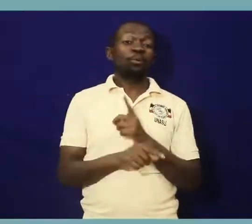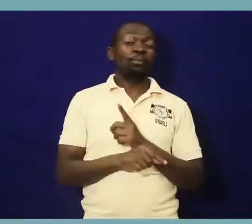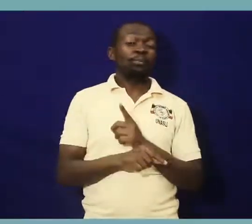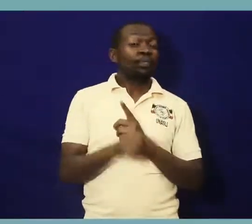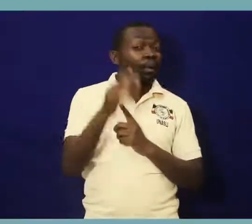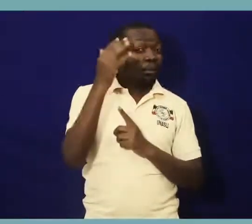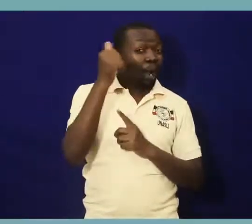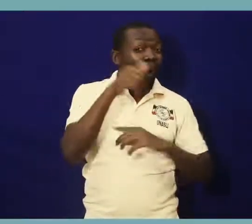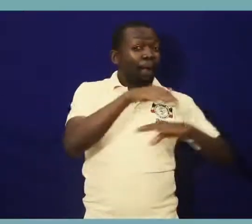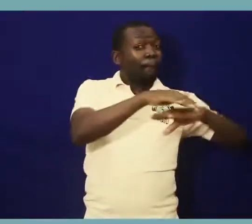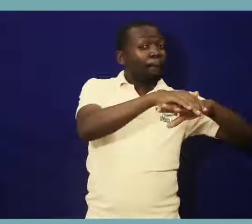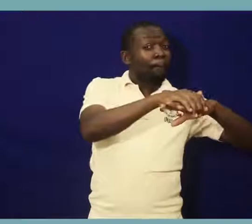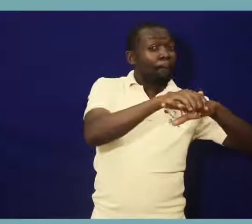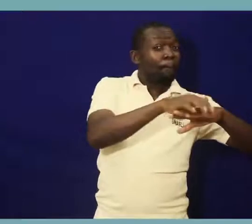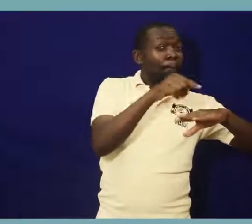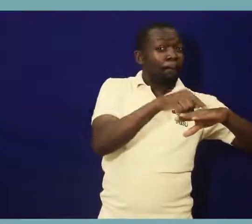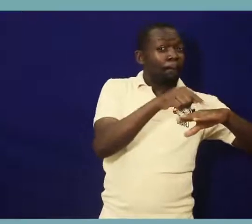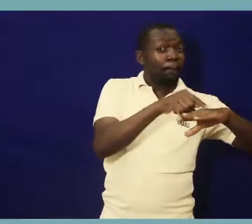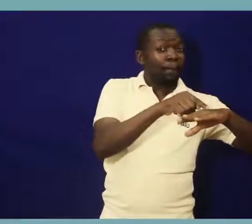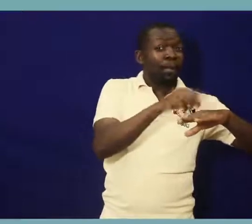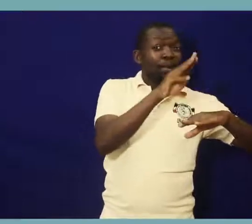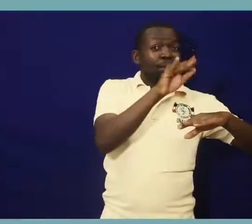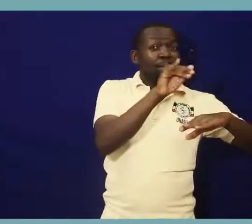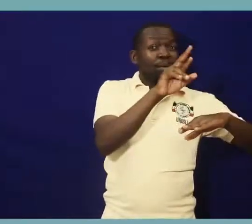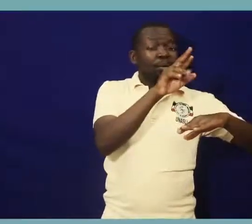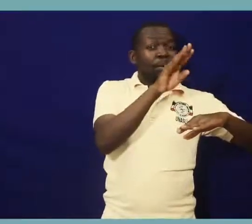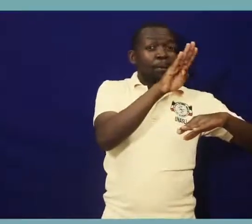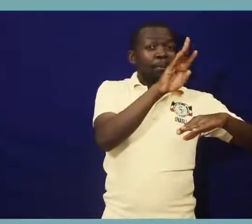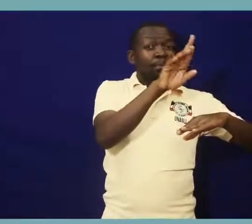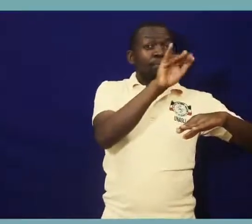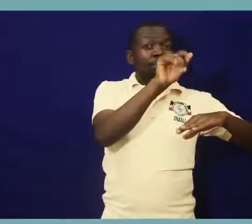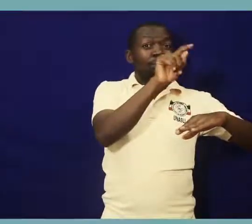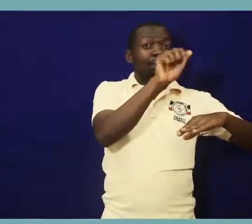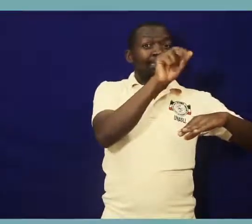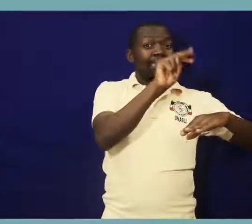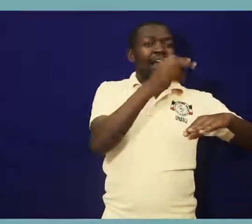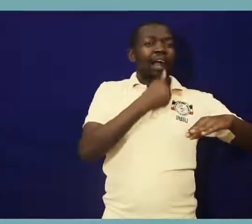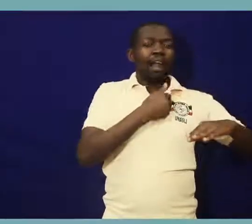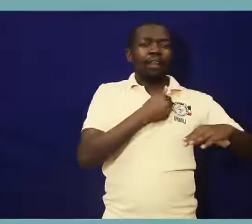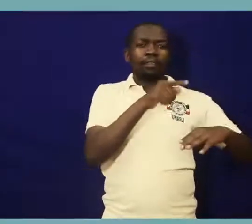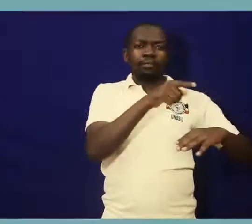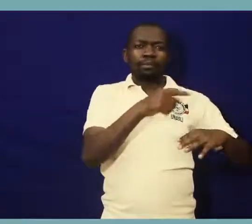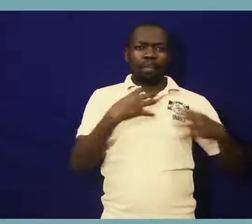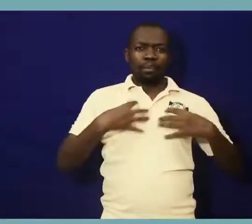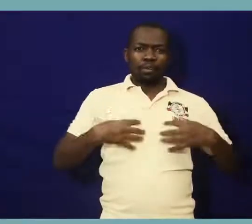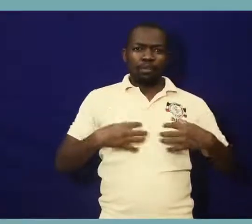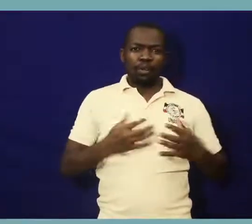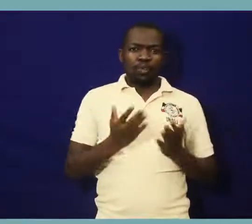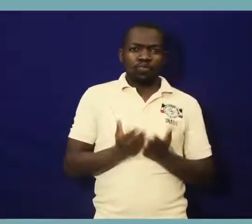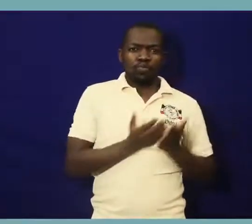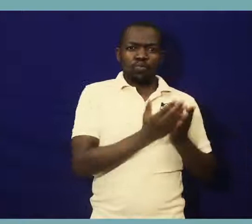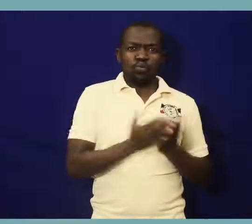Because Britain had a large navy, Germany wanted a large navy too.